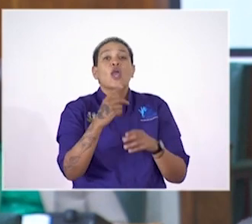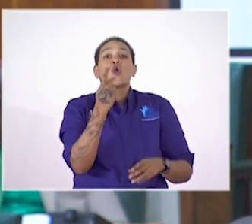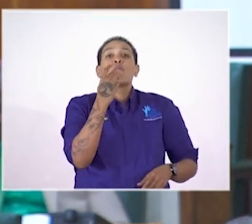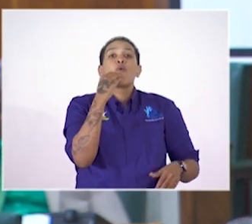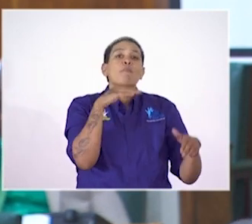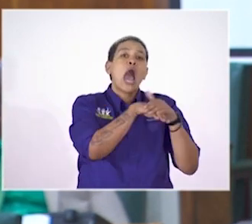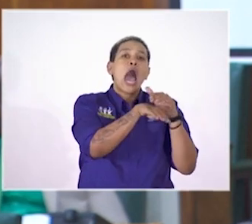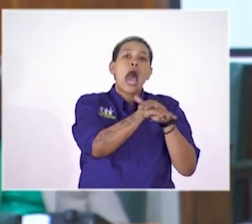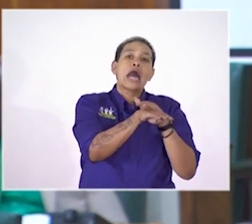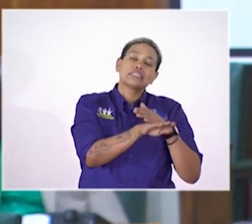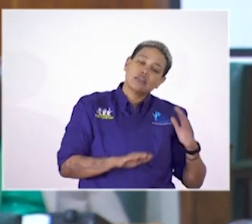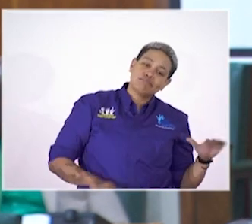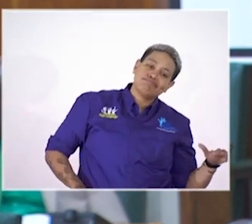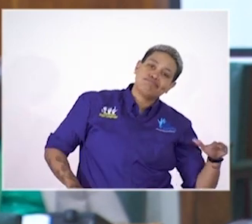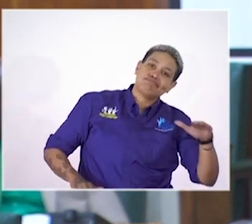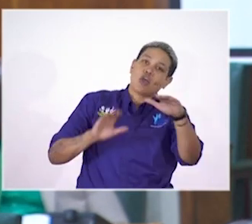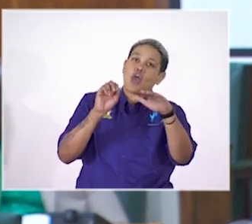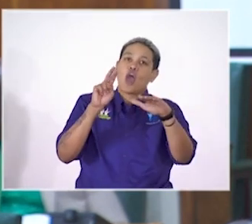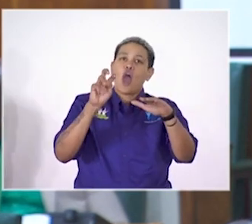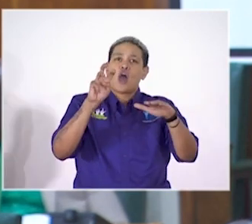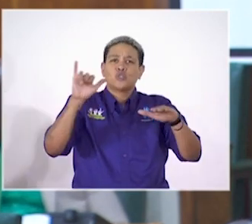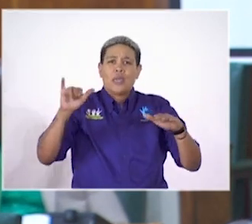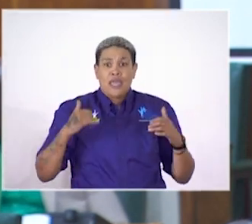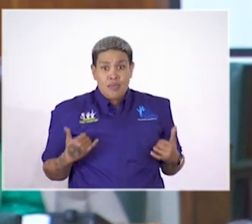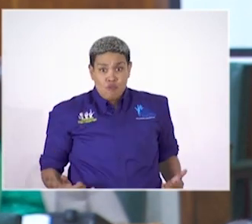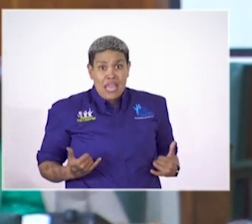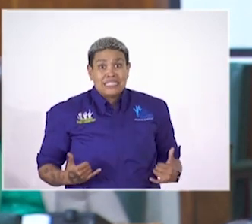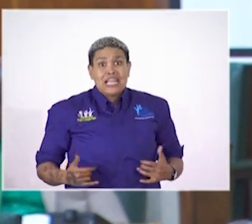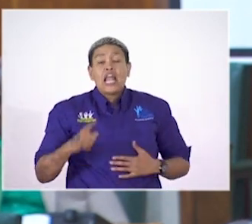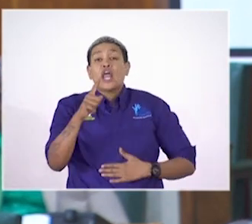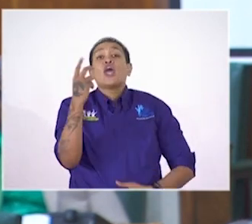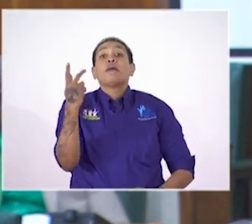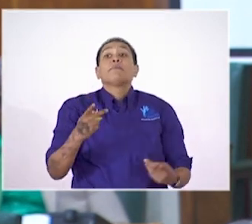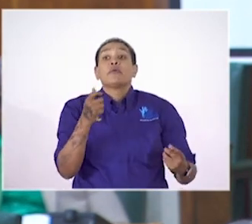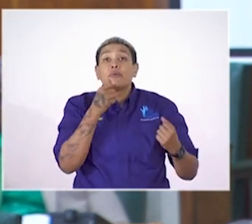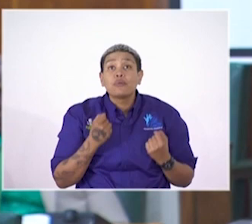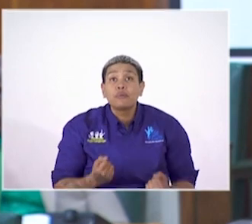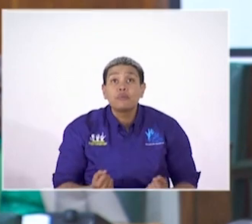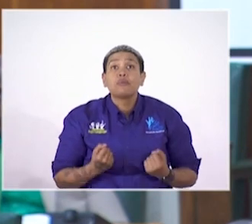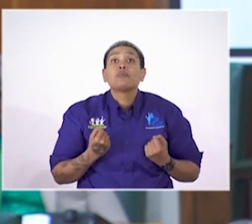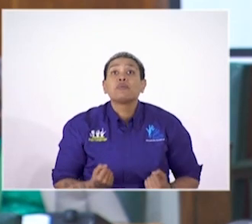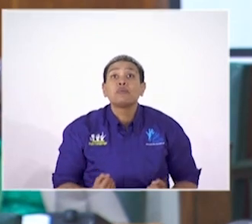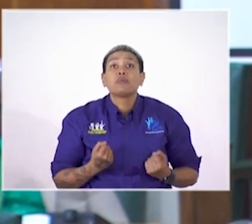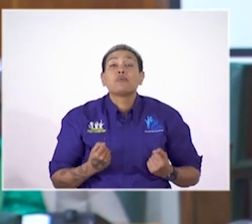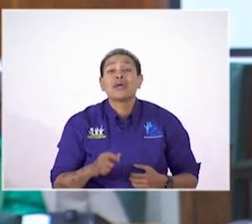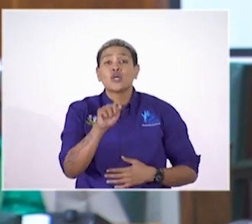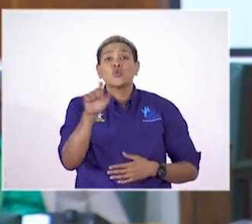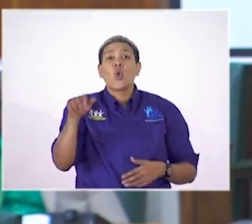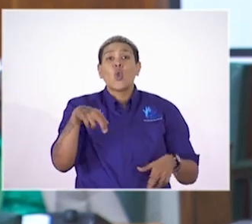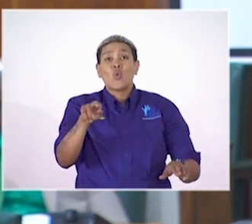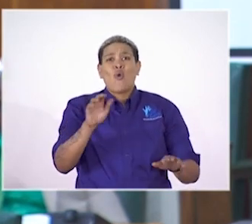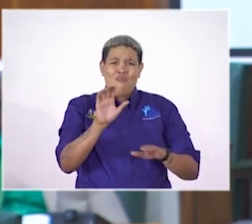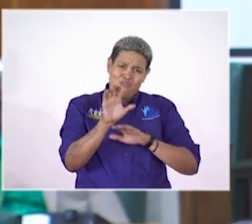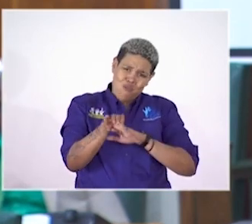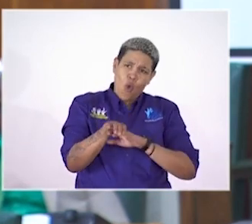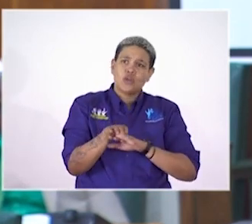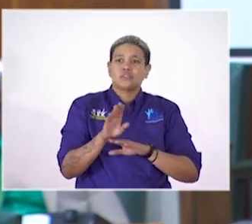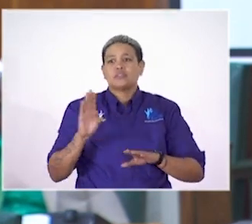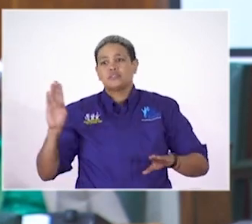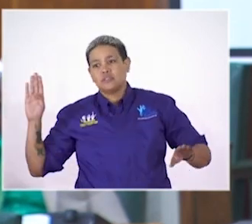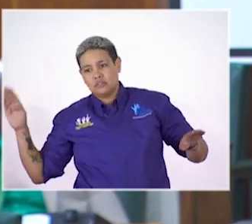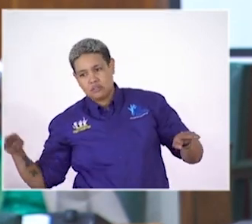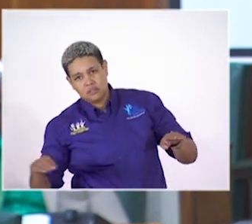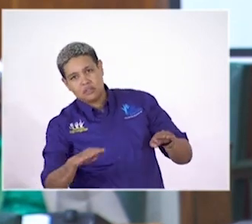access via the causeway. Presently, users on either toll road are forced to exit onto the Mandela